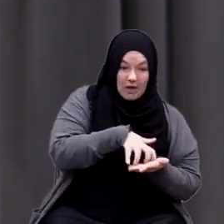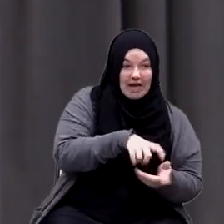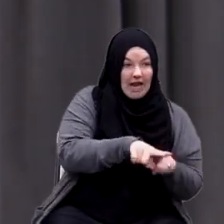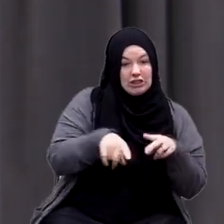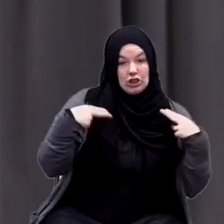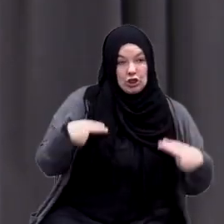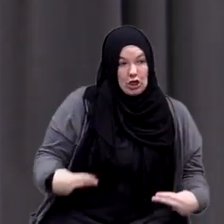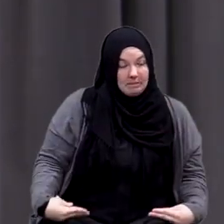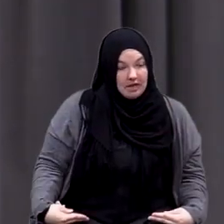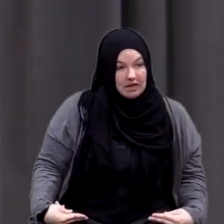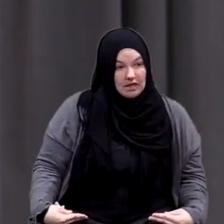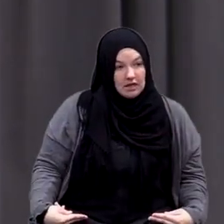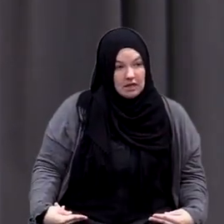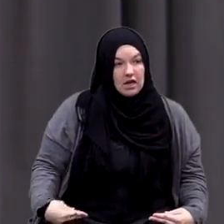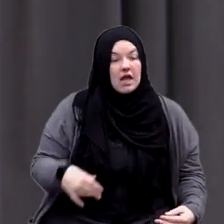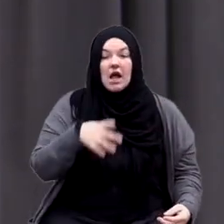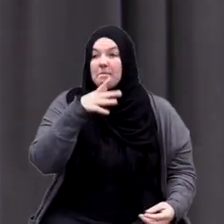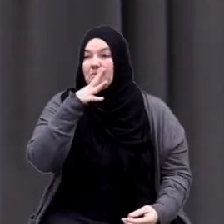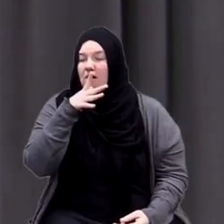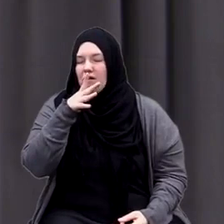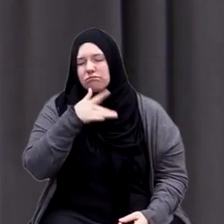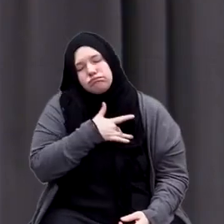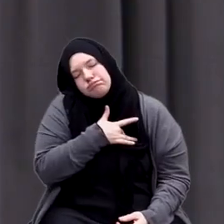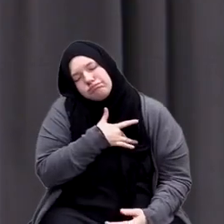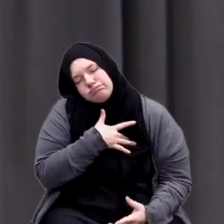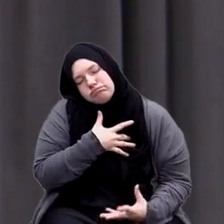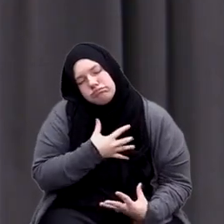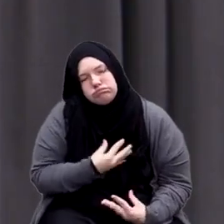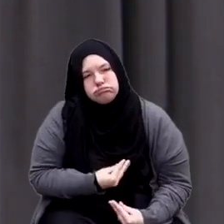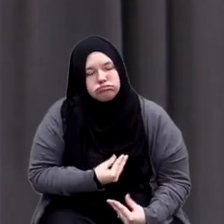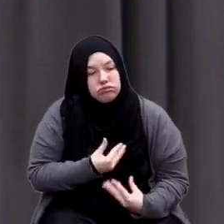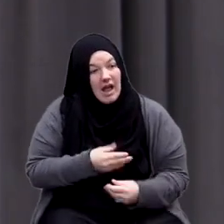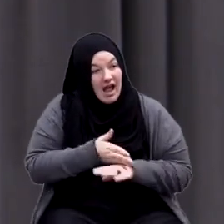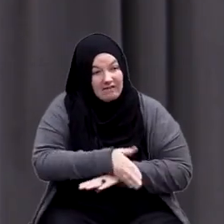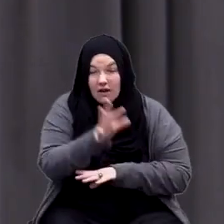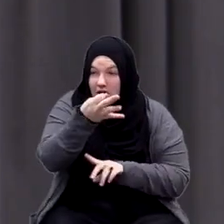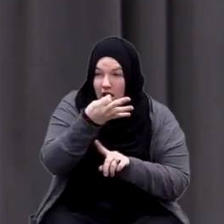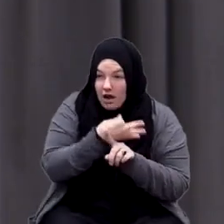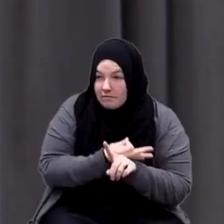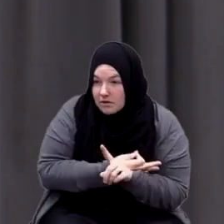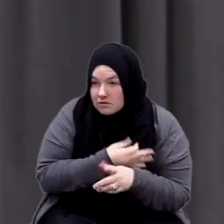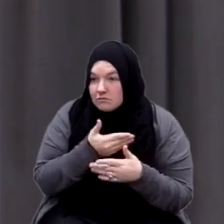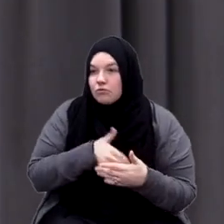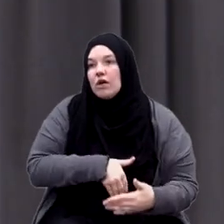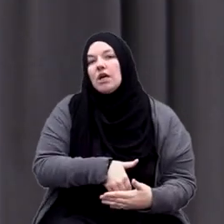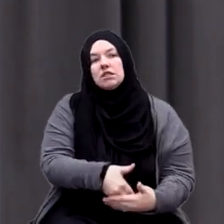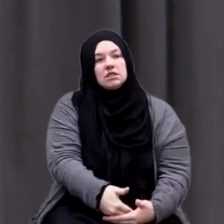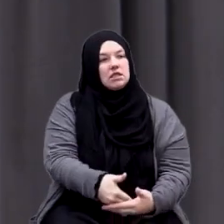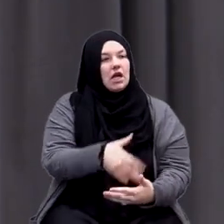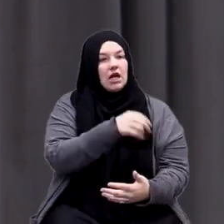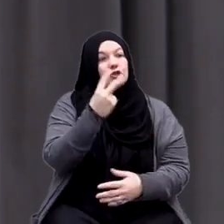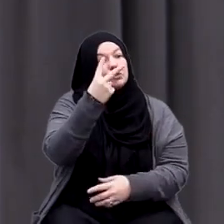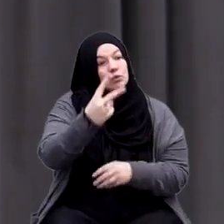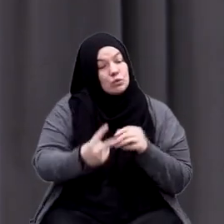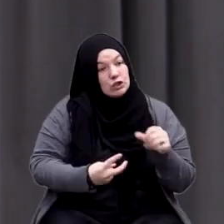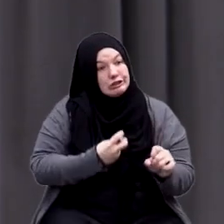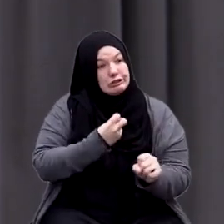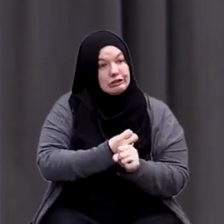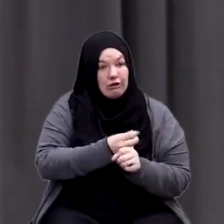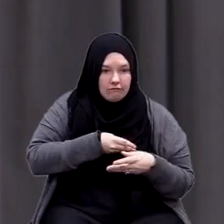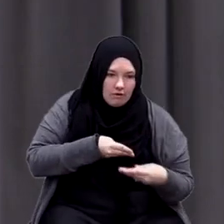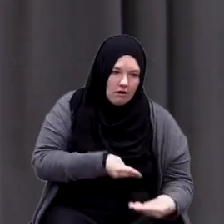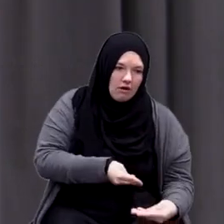and she is weaker as a mother. After 9 months pregnancy and 2 years of